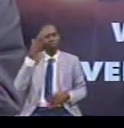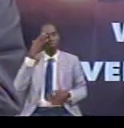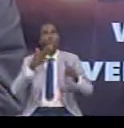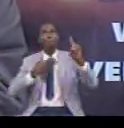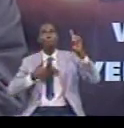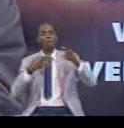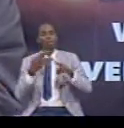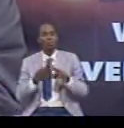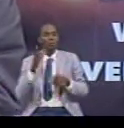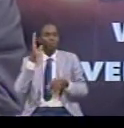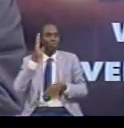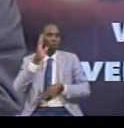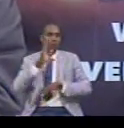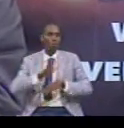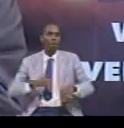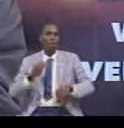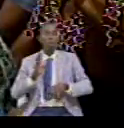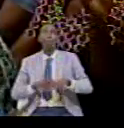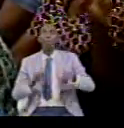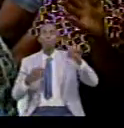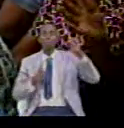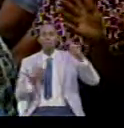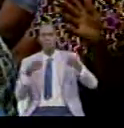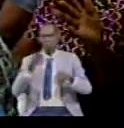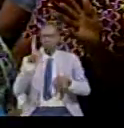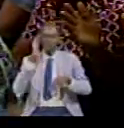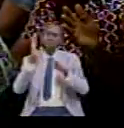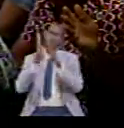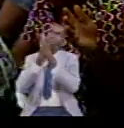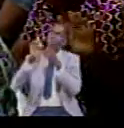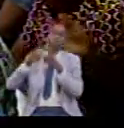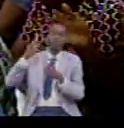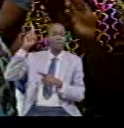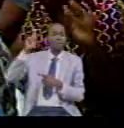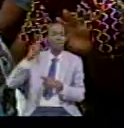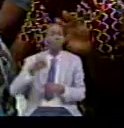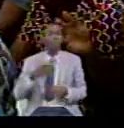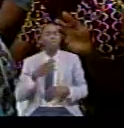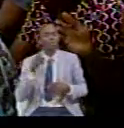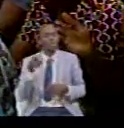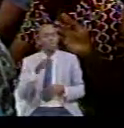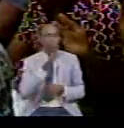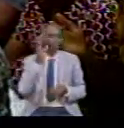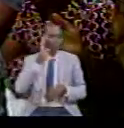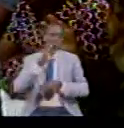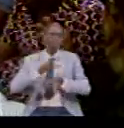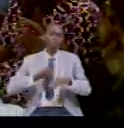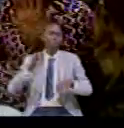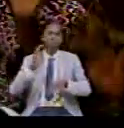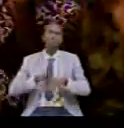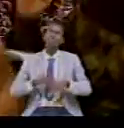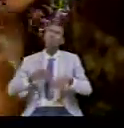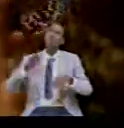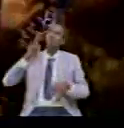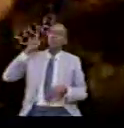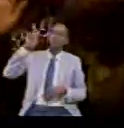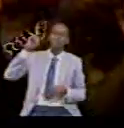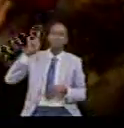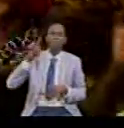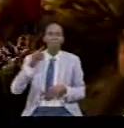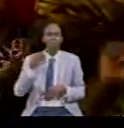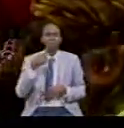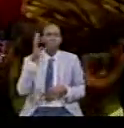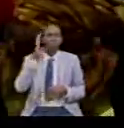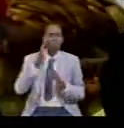upon me. Somebody tonight will call upon him. He shall call upon me. Who is that? You